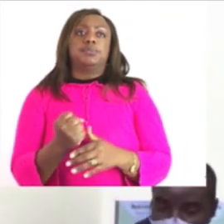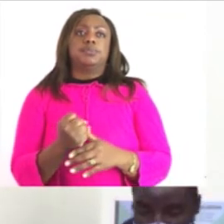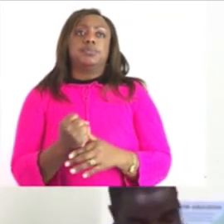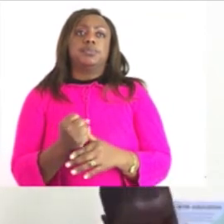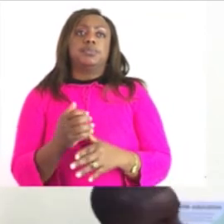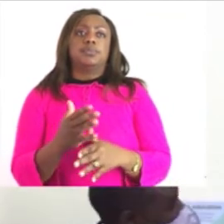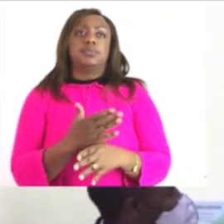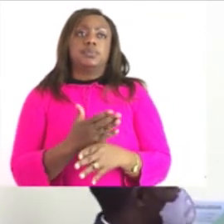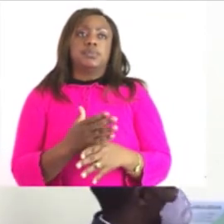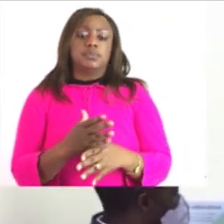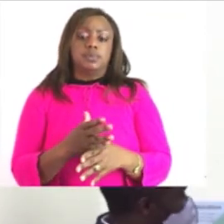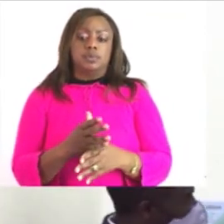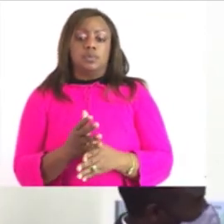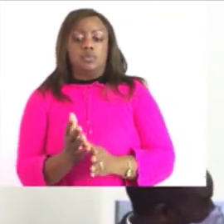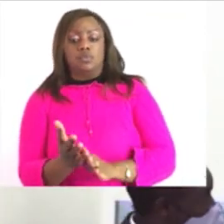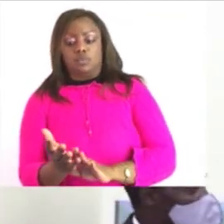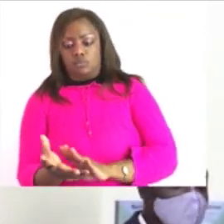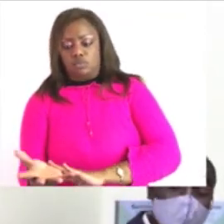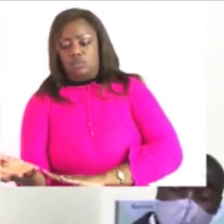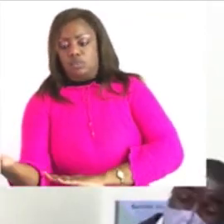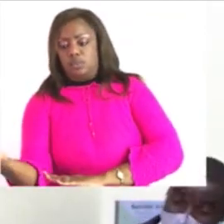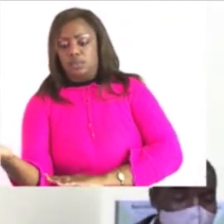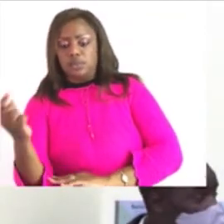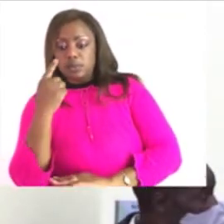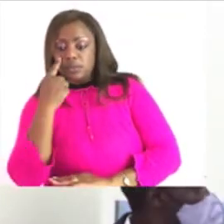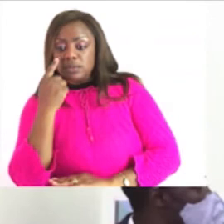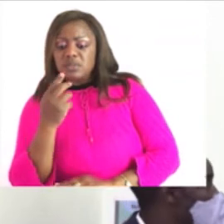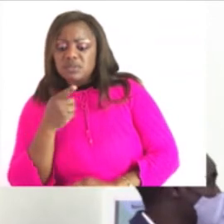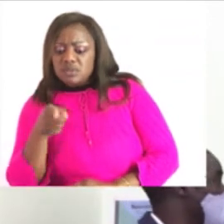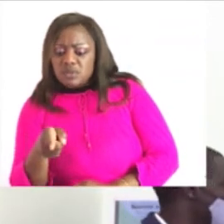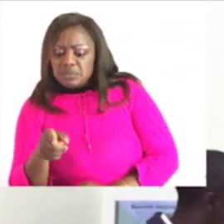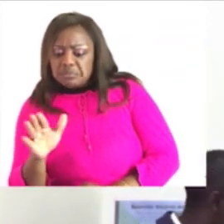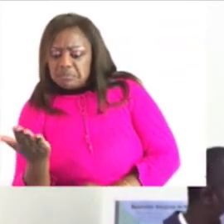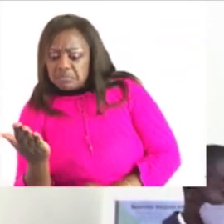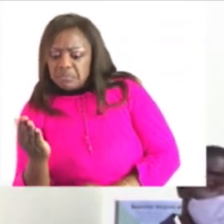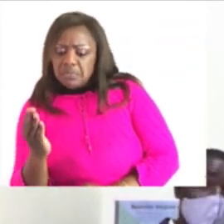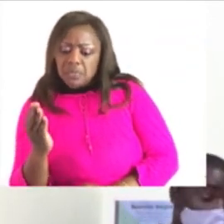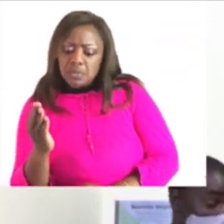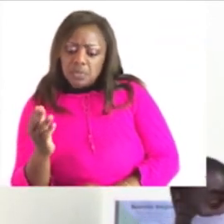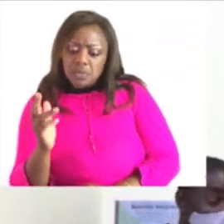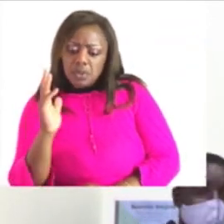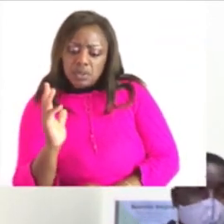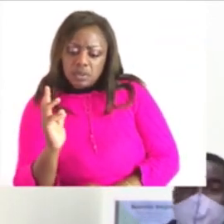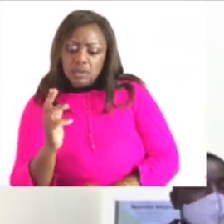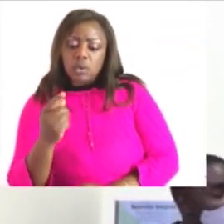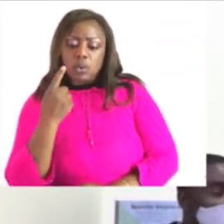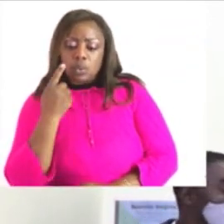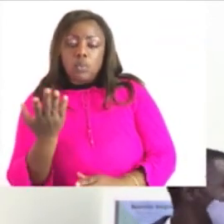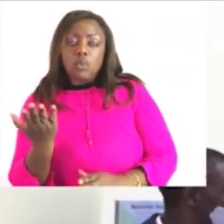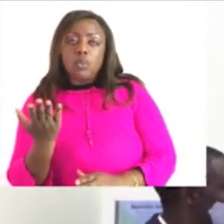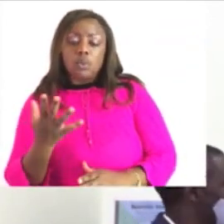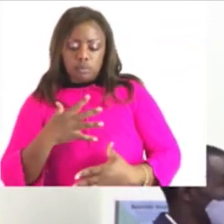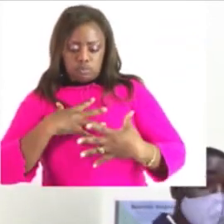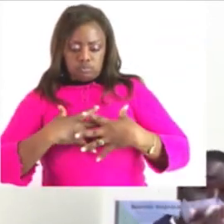somebody laying on the ground, or you can see a dog laying on the ground, but for you to see that that dog or that somebody is breathing, you look at the chest. You don't even